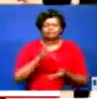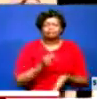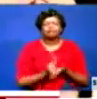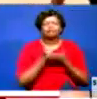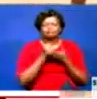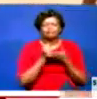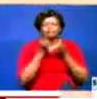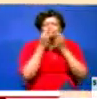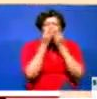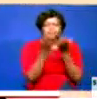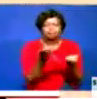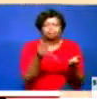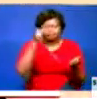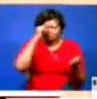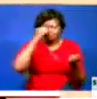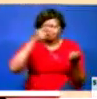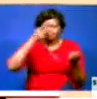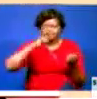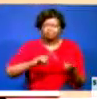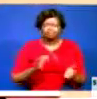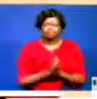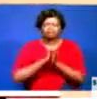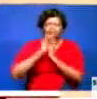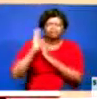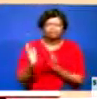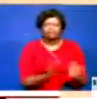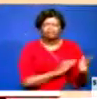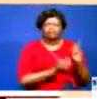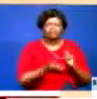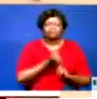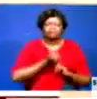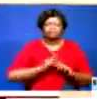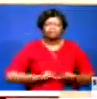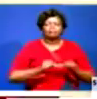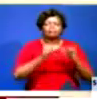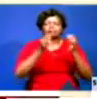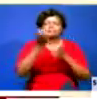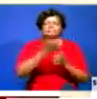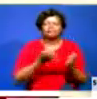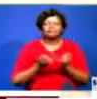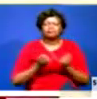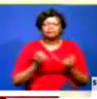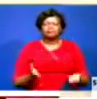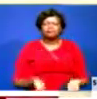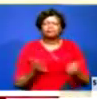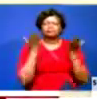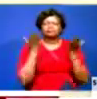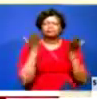informing government policies and plans to attain a sustainable economic recovery.